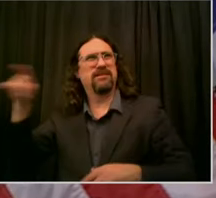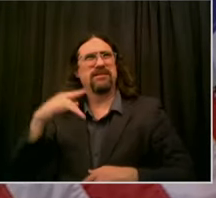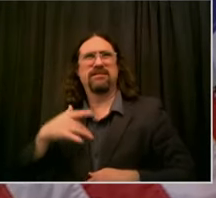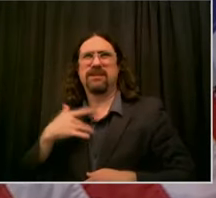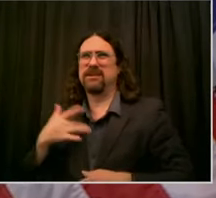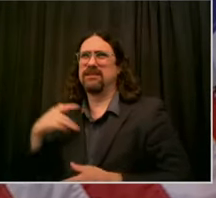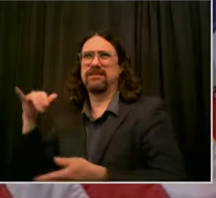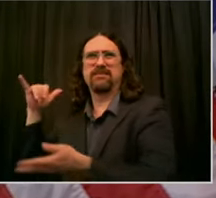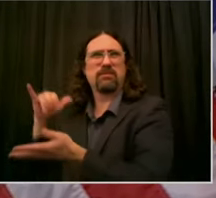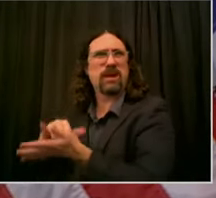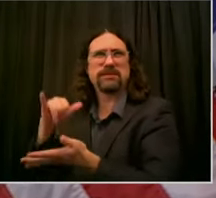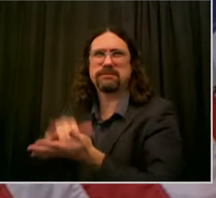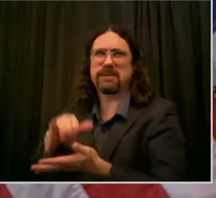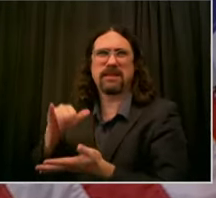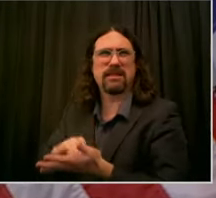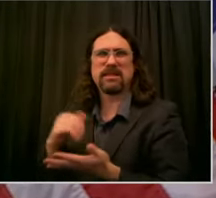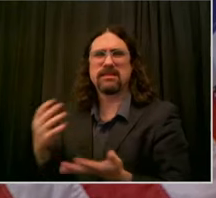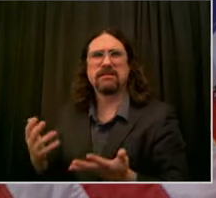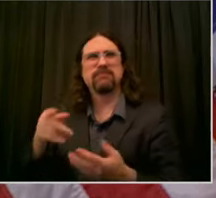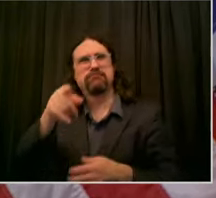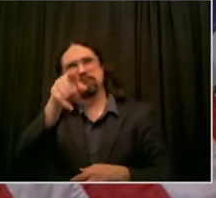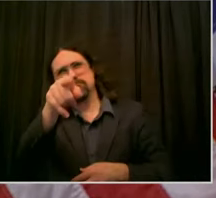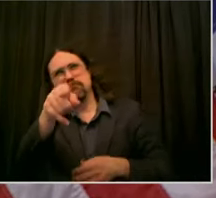all of us in City Hall, everyone at the NYPD,